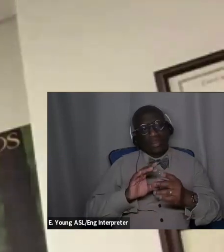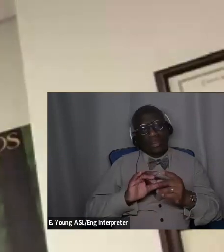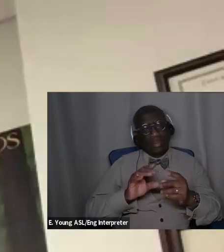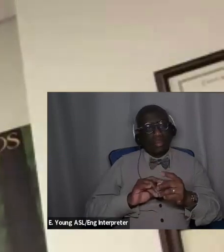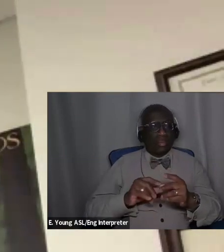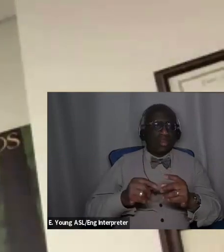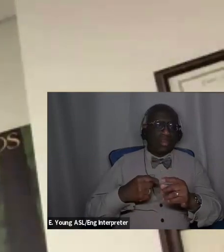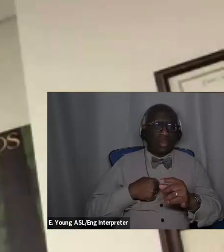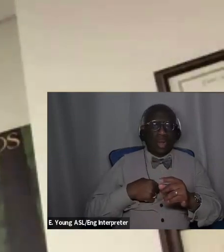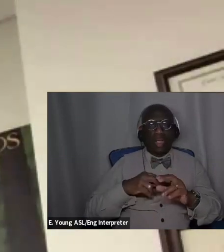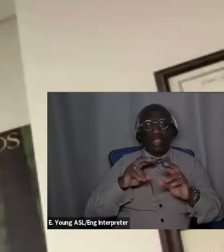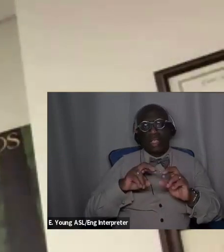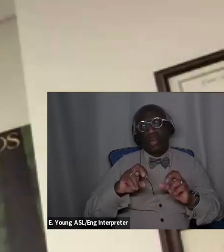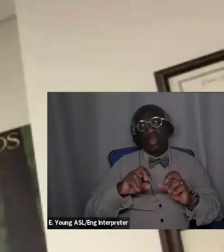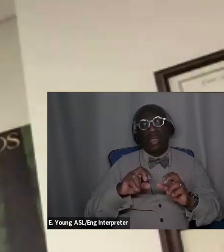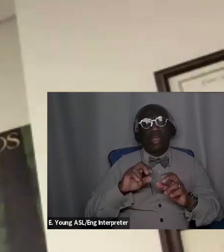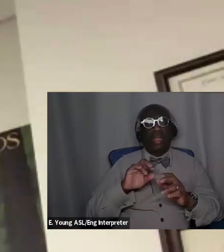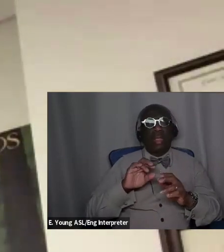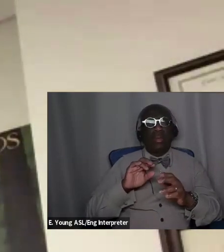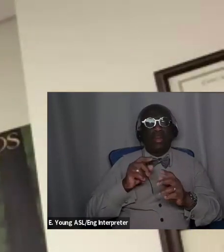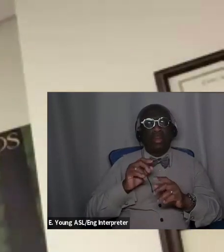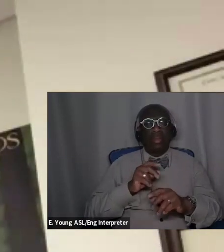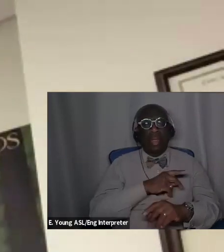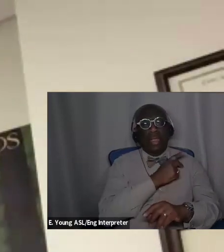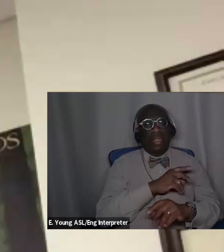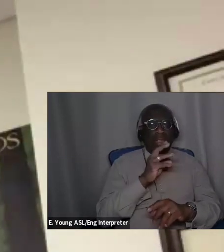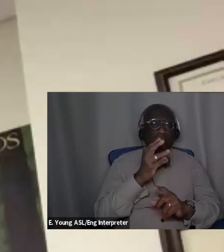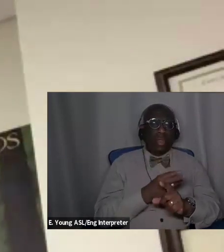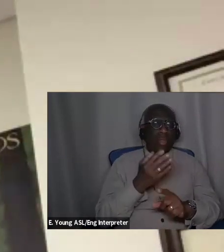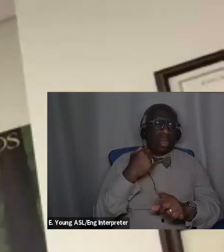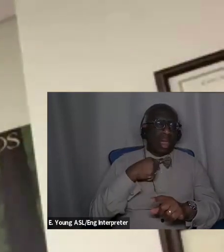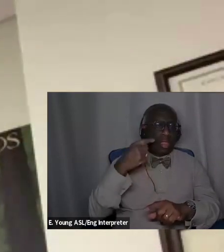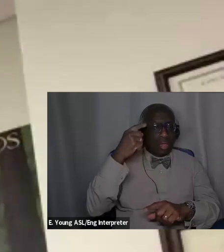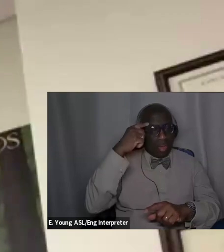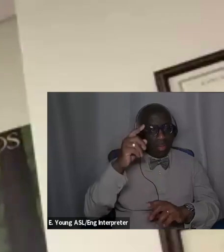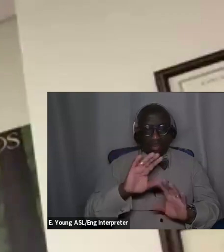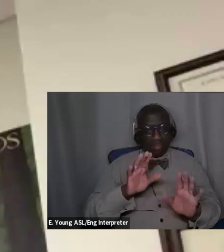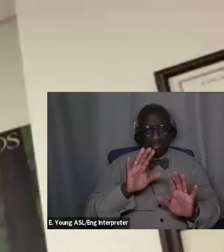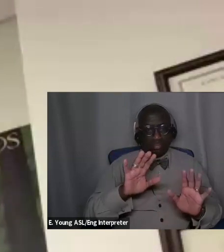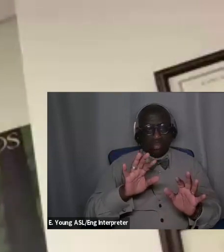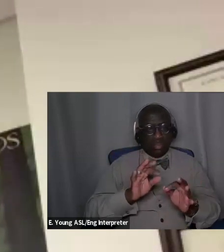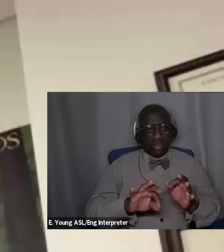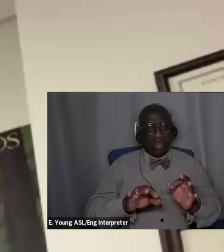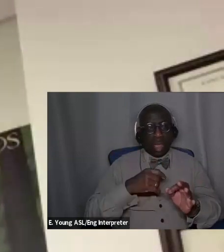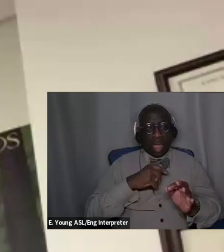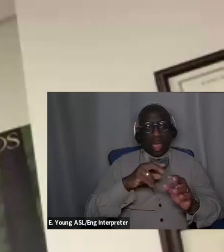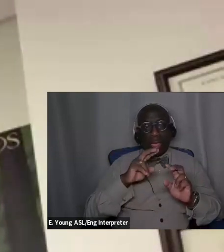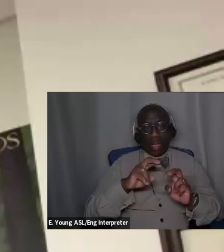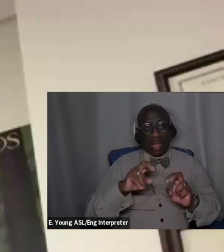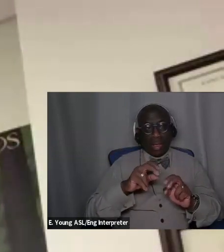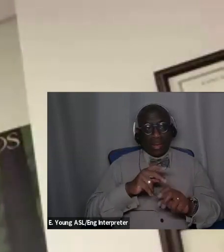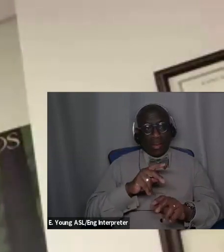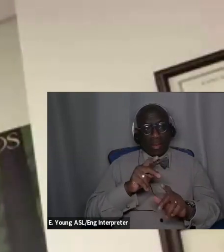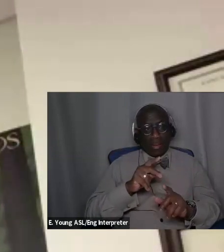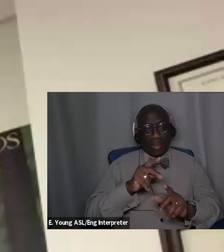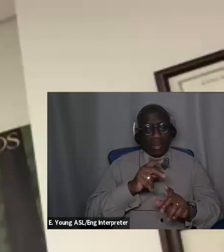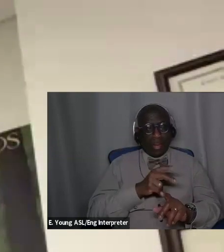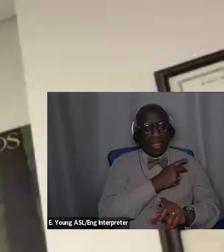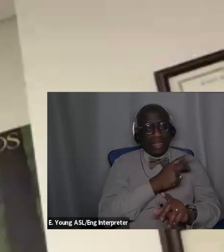I examined this patient 6 months ago and I thought this. No. They have to say, I examined the patient